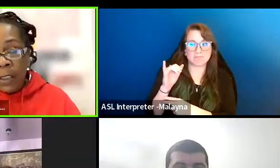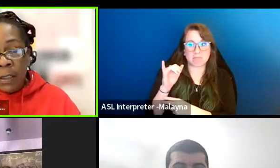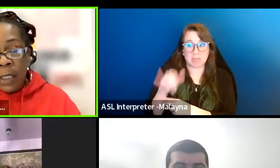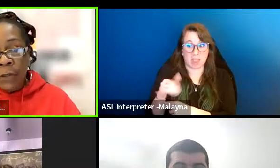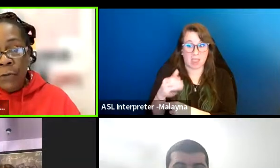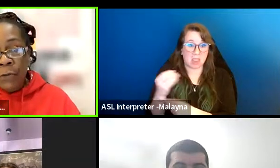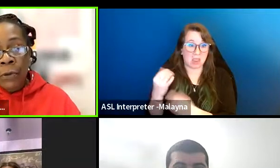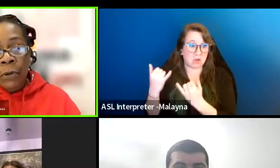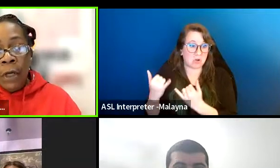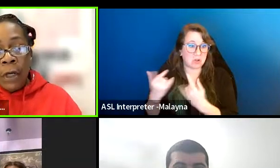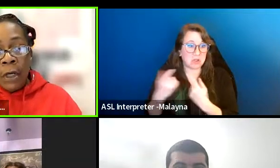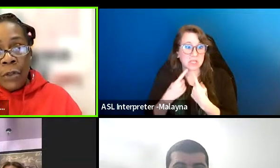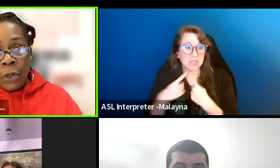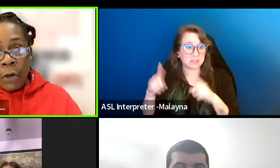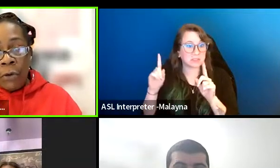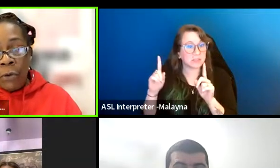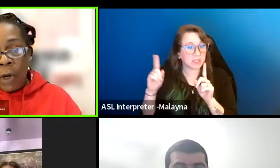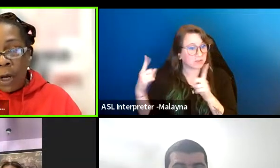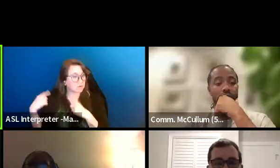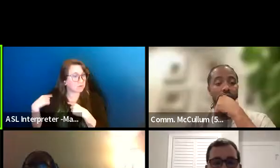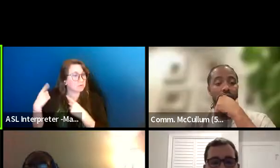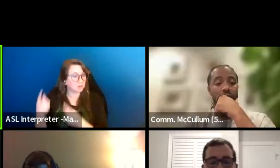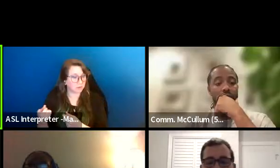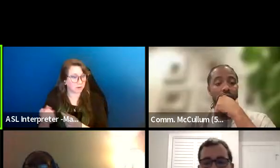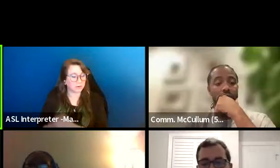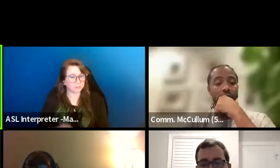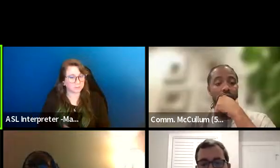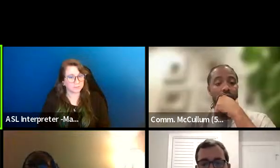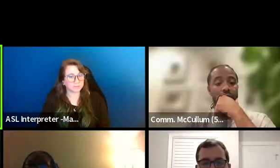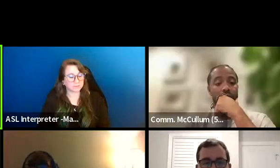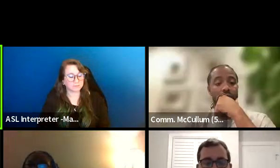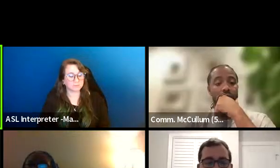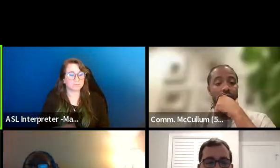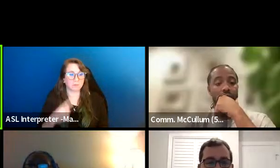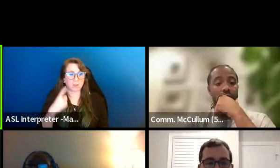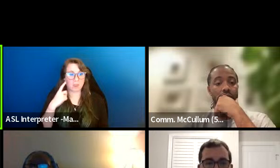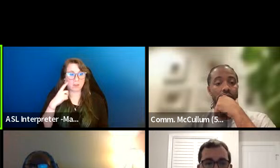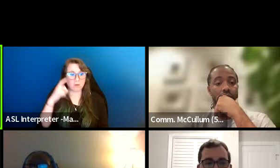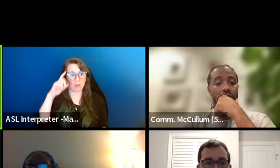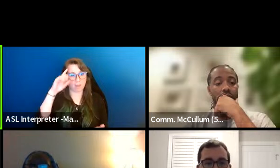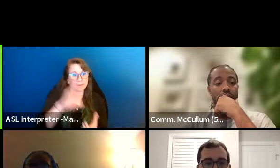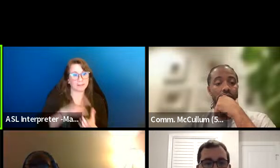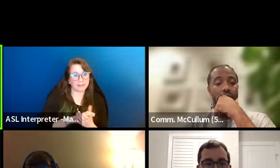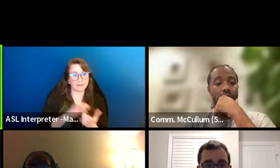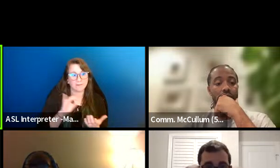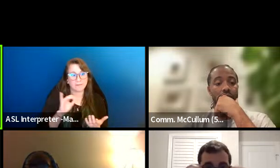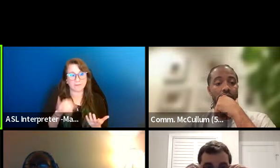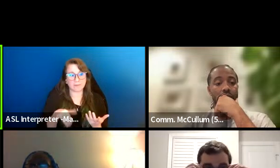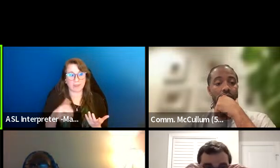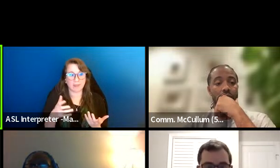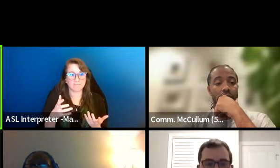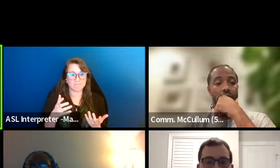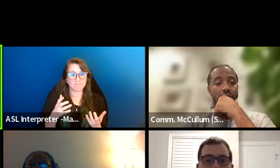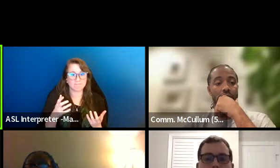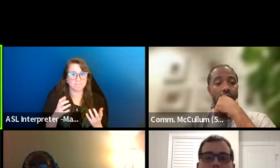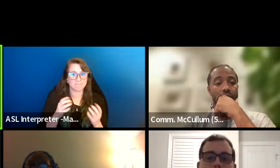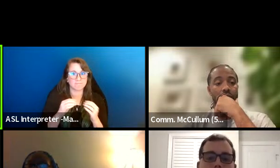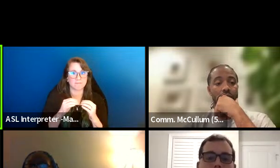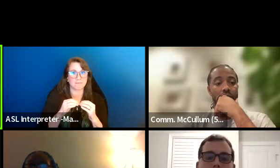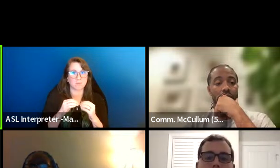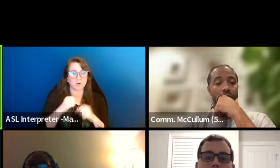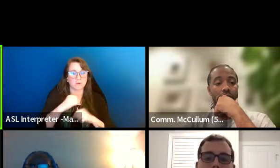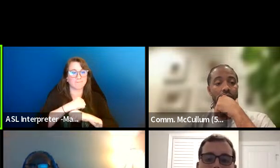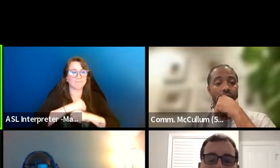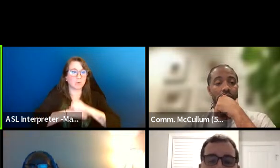apparently it's successful. So I believe that's the template that